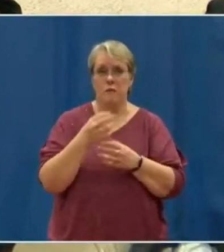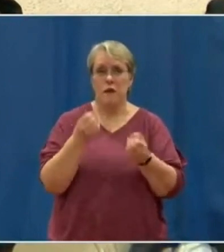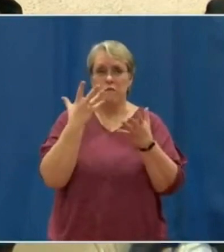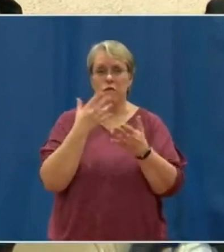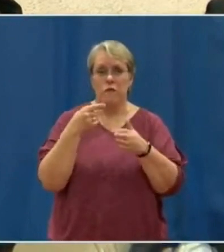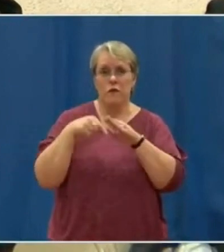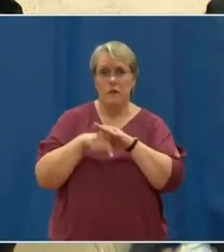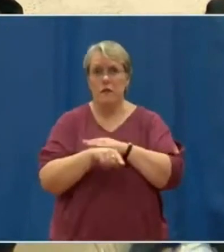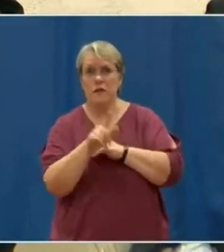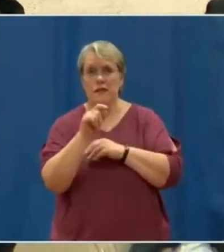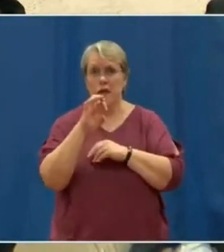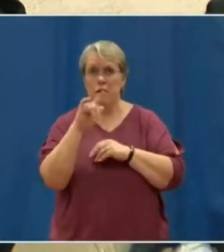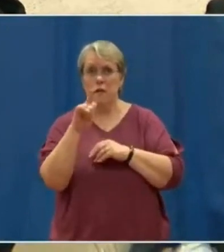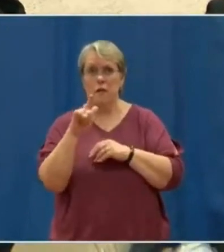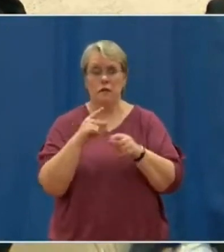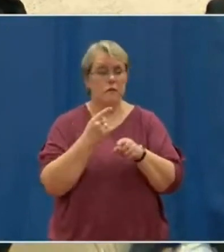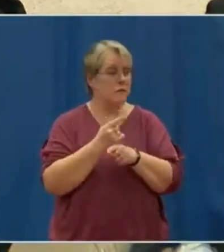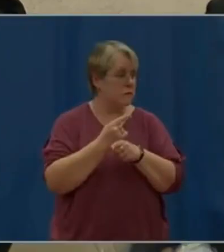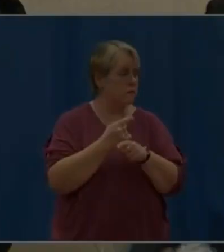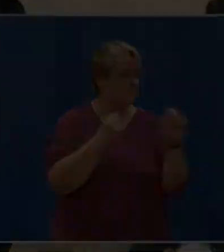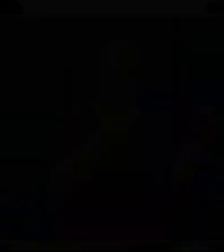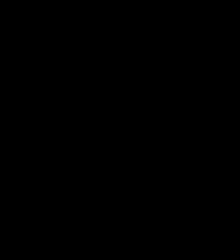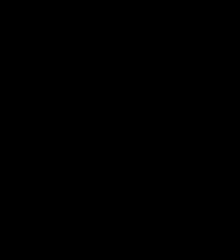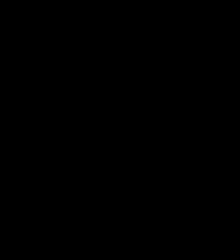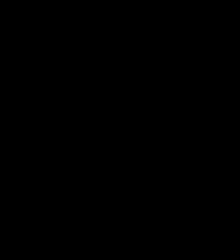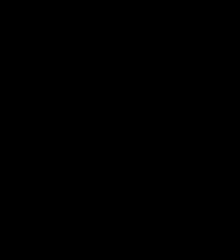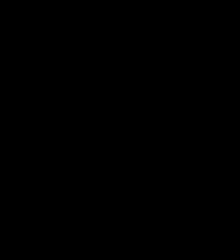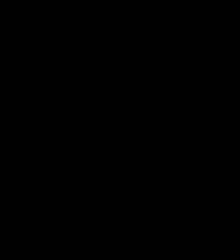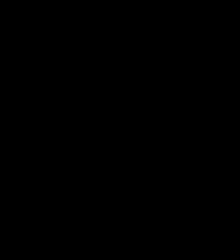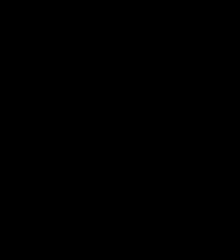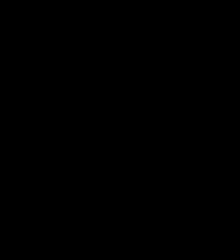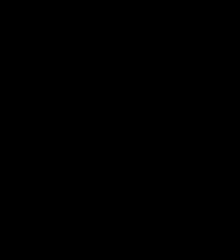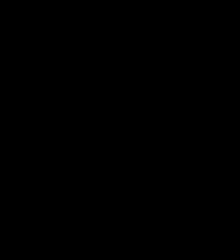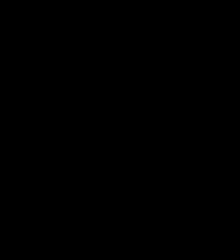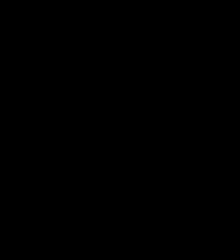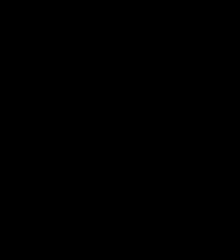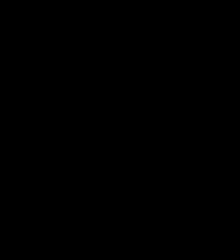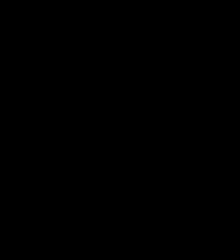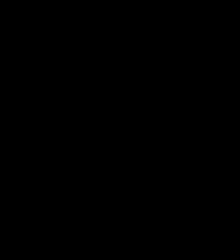tunnel, correct? Yeah. Okay. Easily.